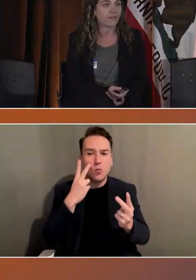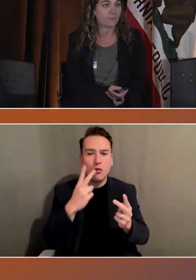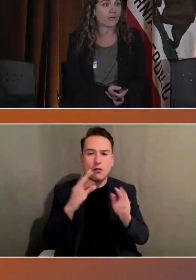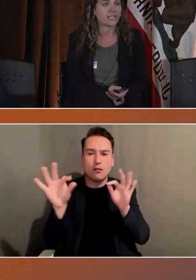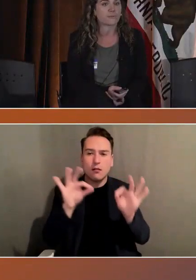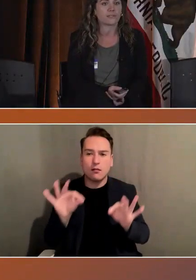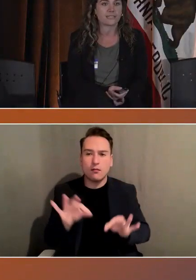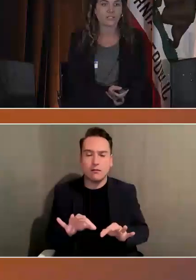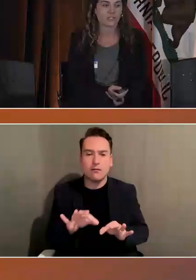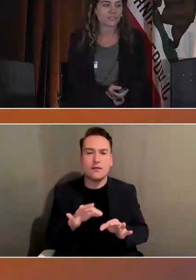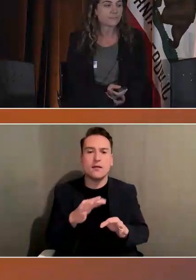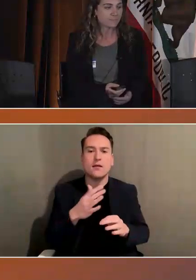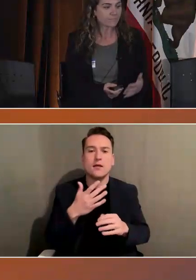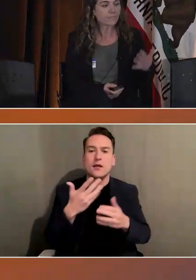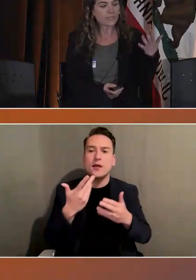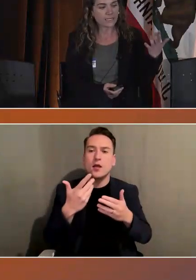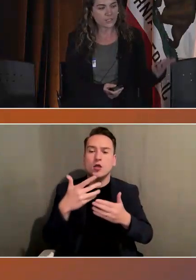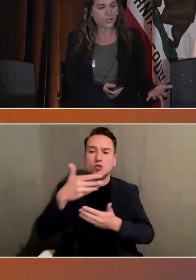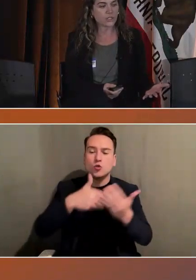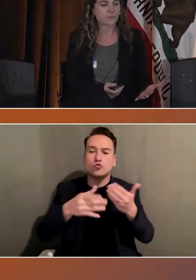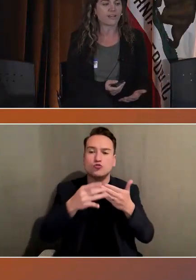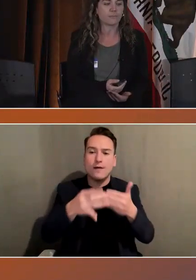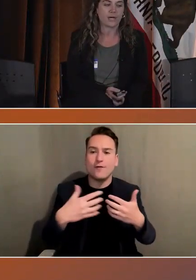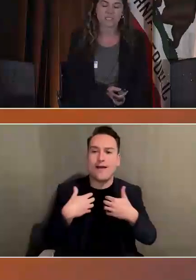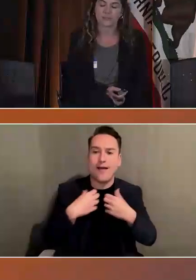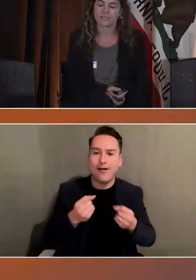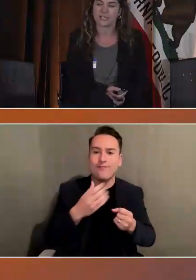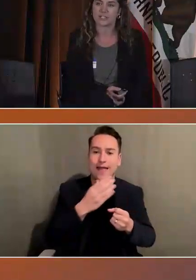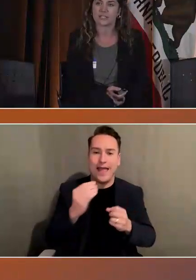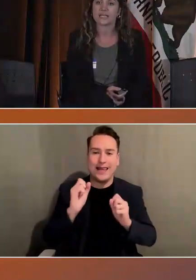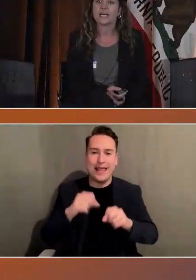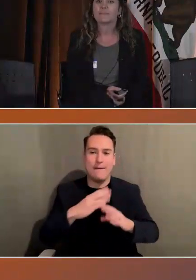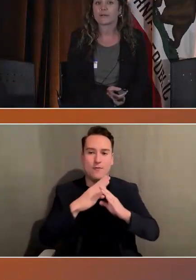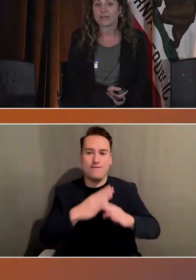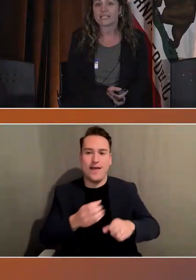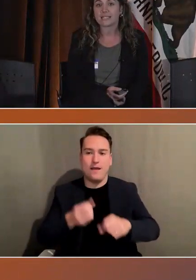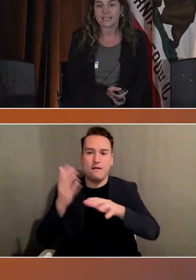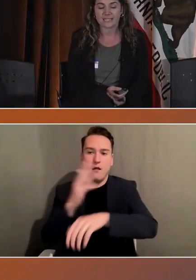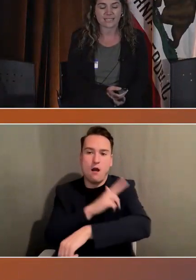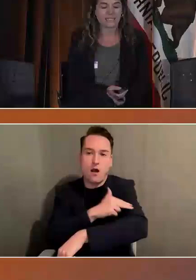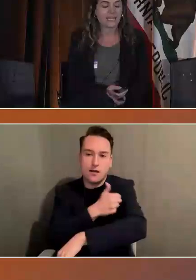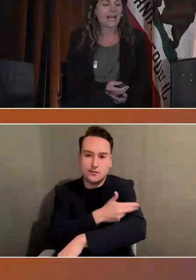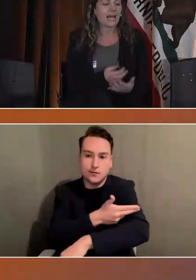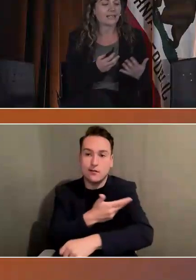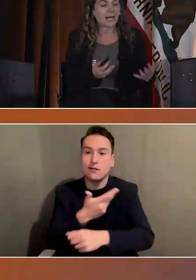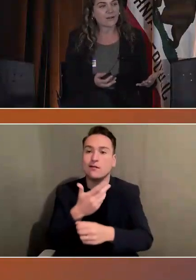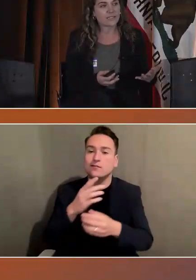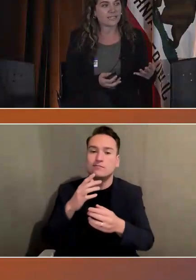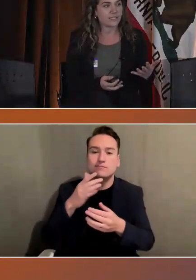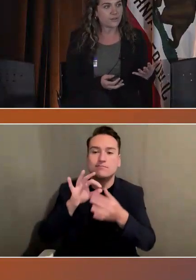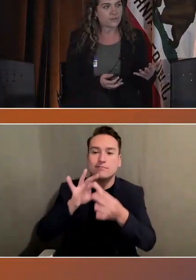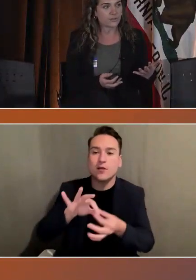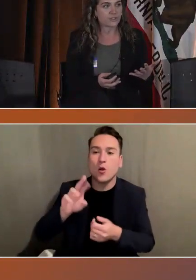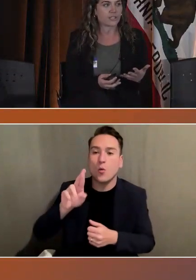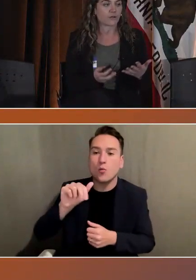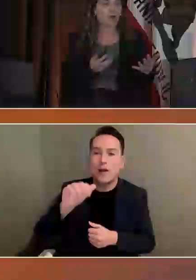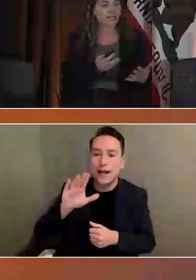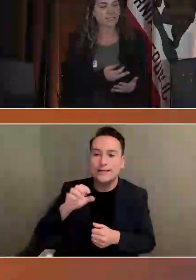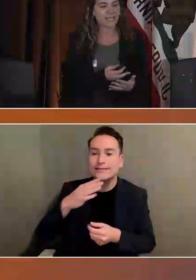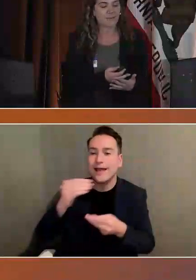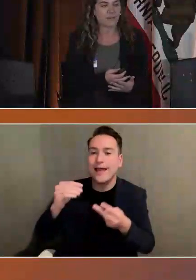and preventable hospitalizations. It shows preventable hospitalizations by race and ethnicity and allows data users